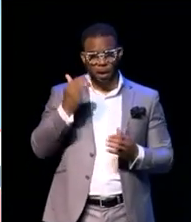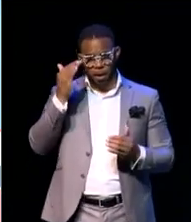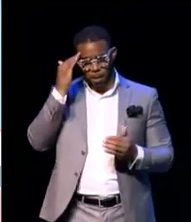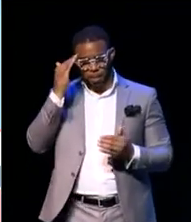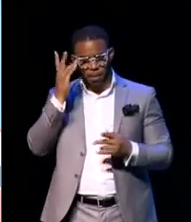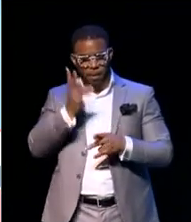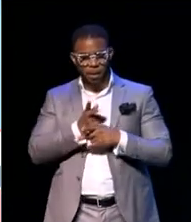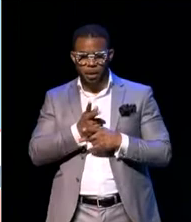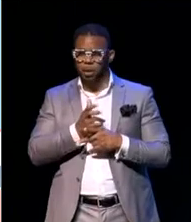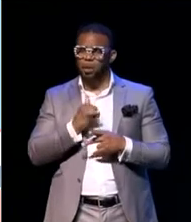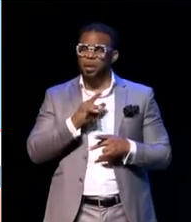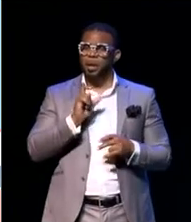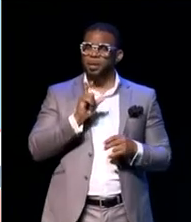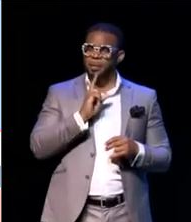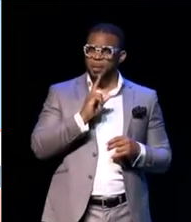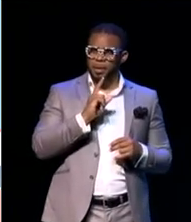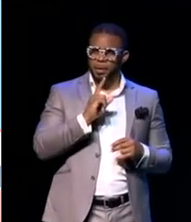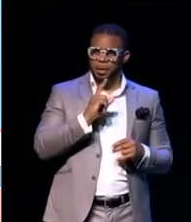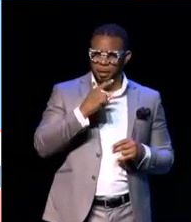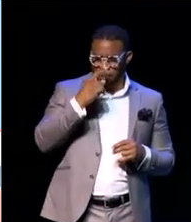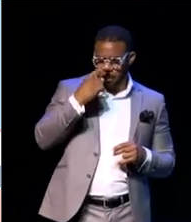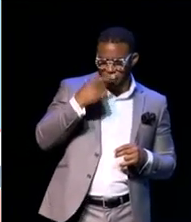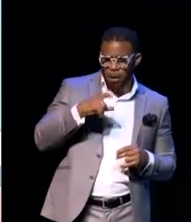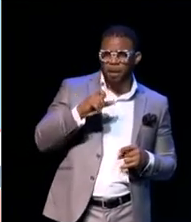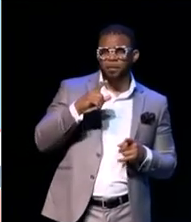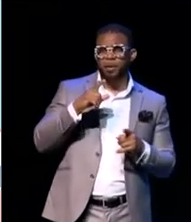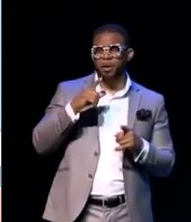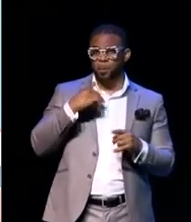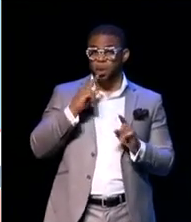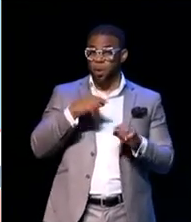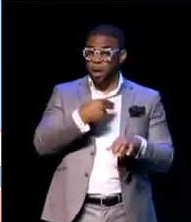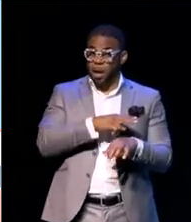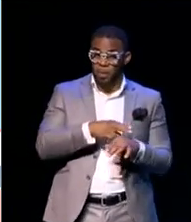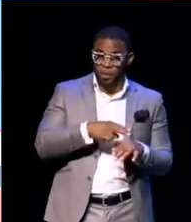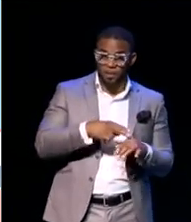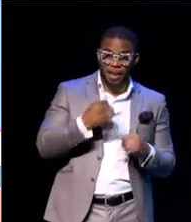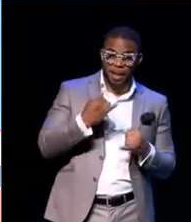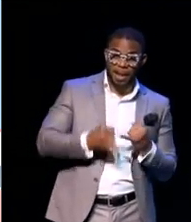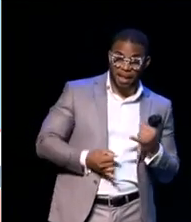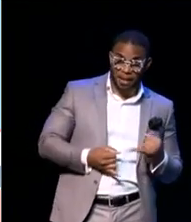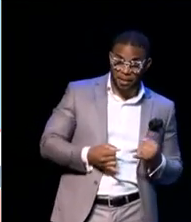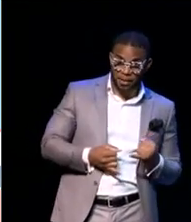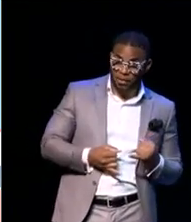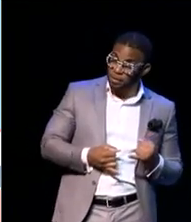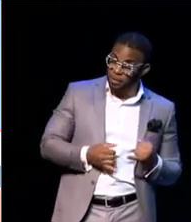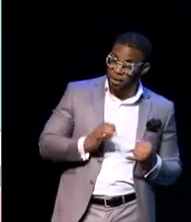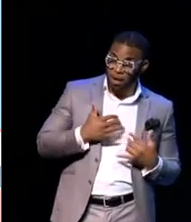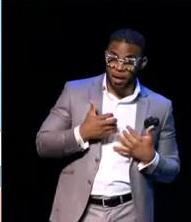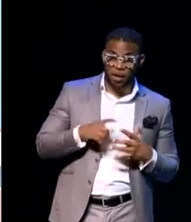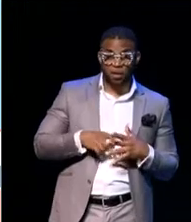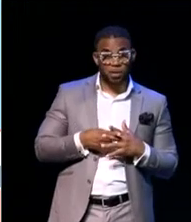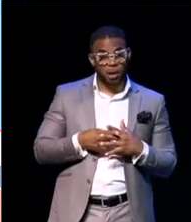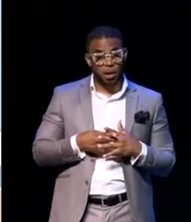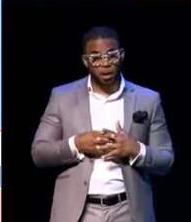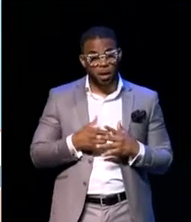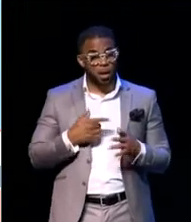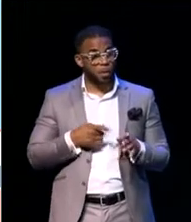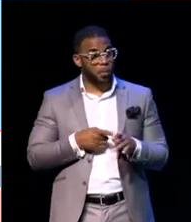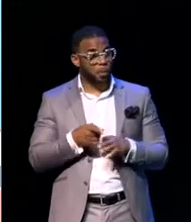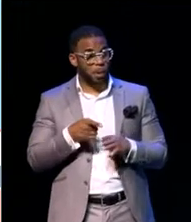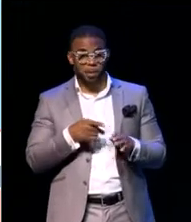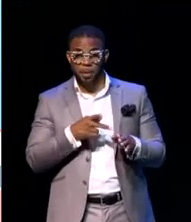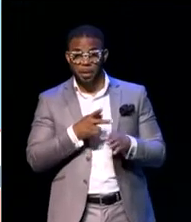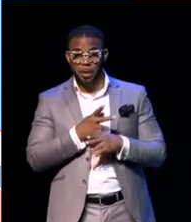competent care. So we have to be mindful and remember that we go to the hospital last. Our health starts in our primary